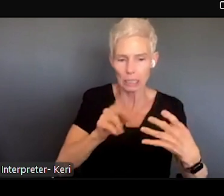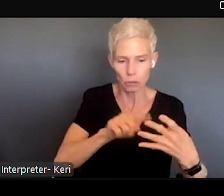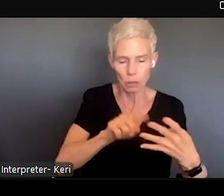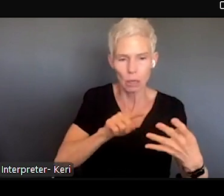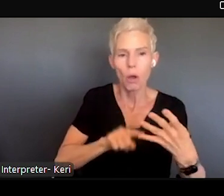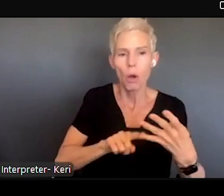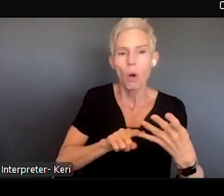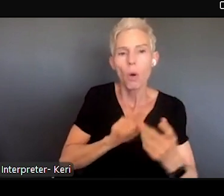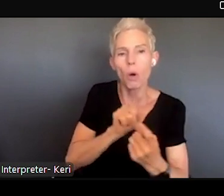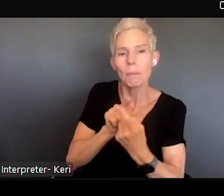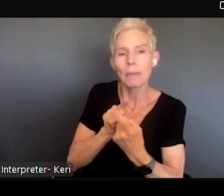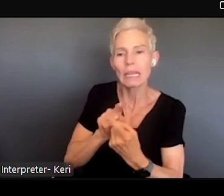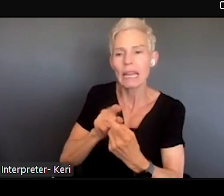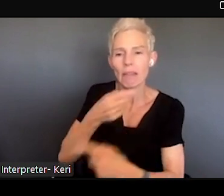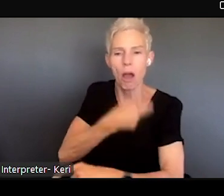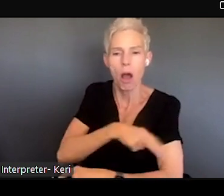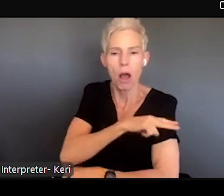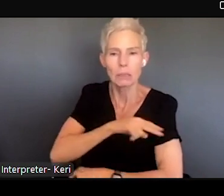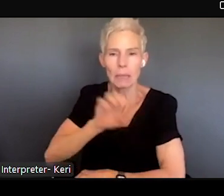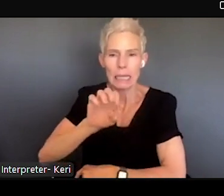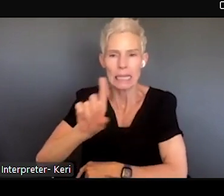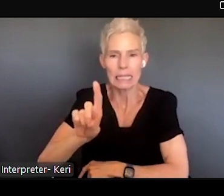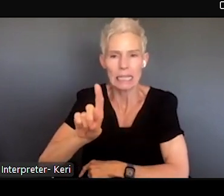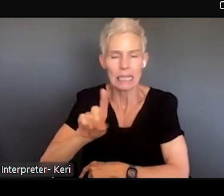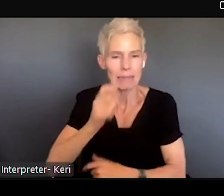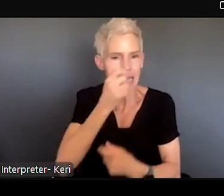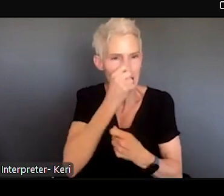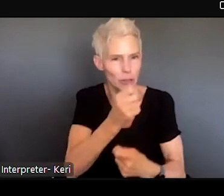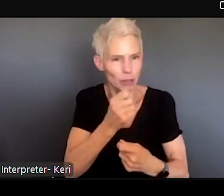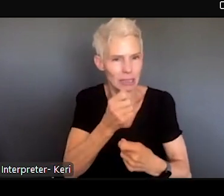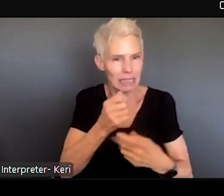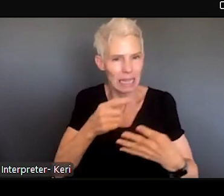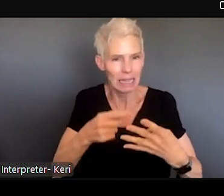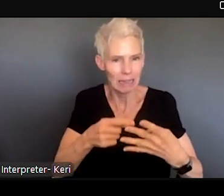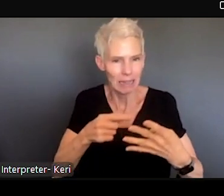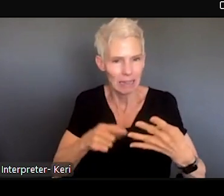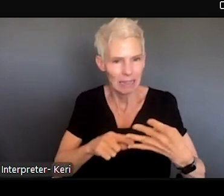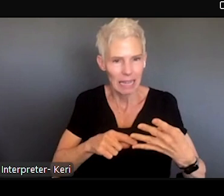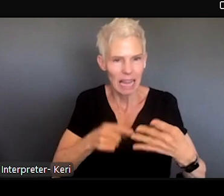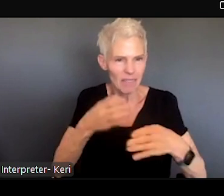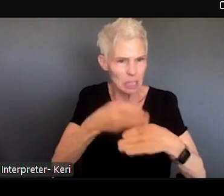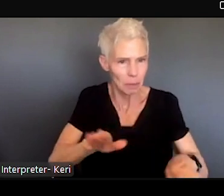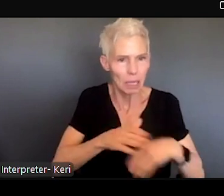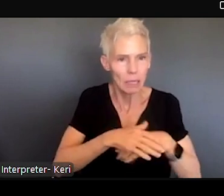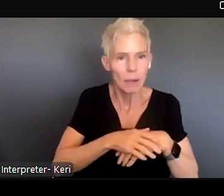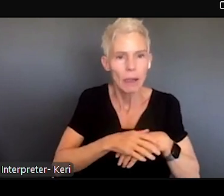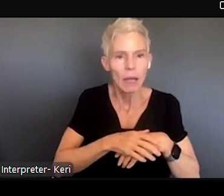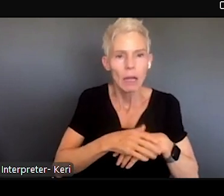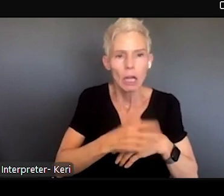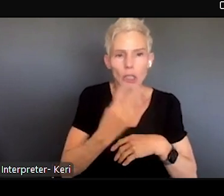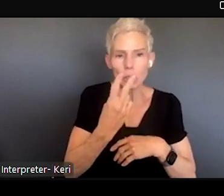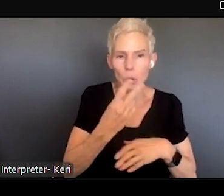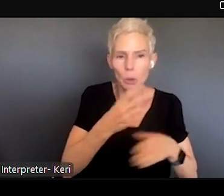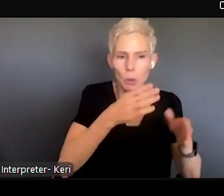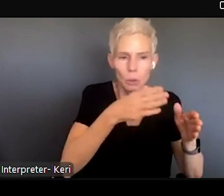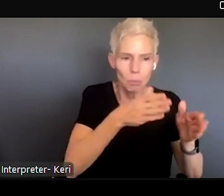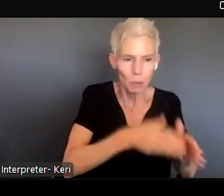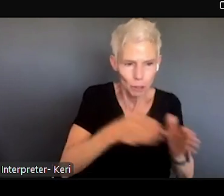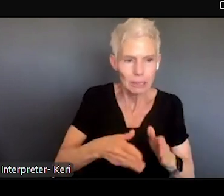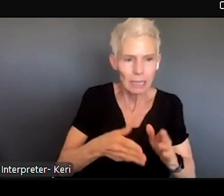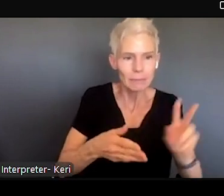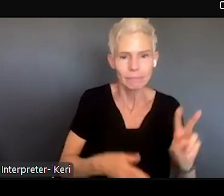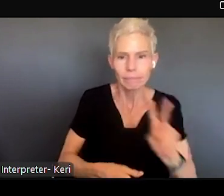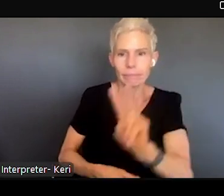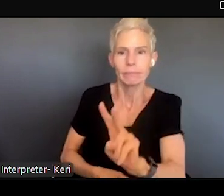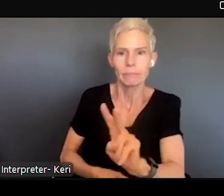in hospital EDs. Very interesting. And the two-person teams, it looks like everybody would think that